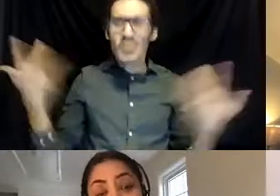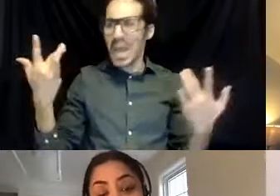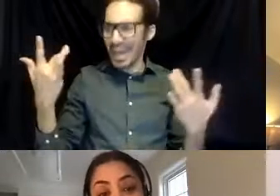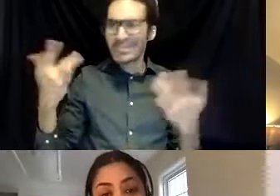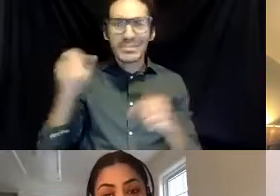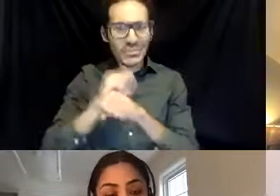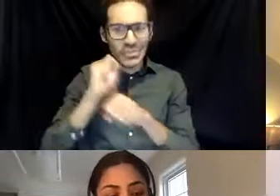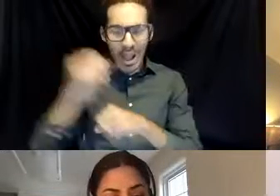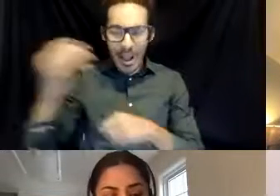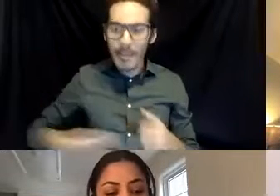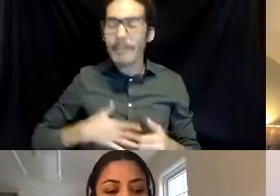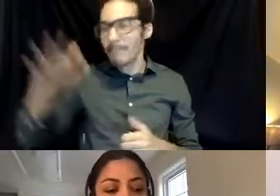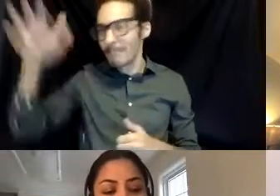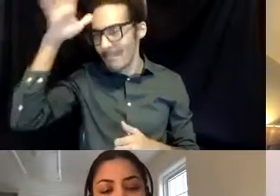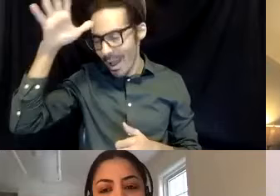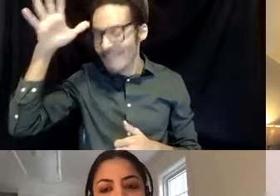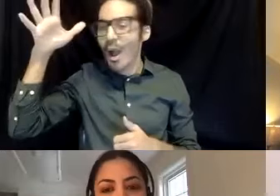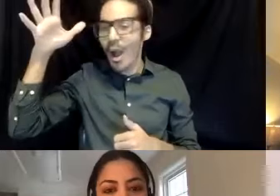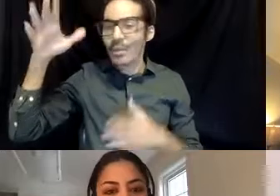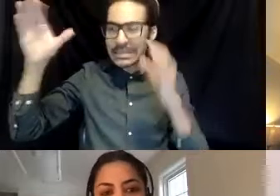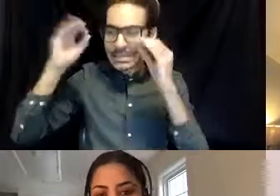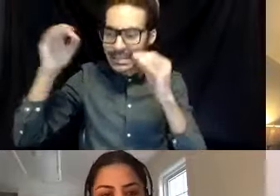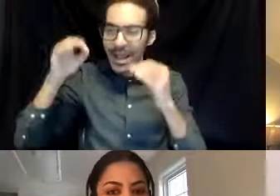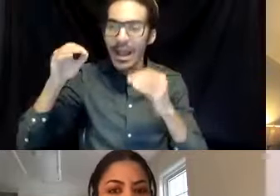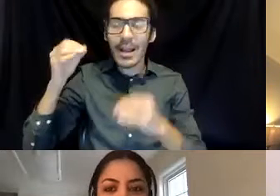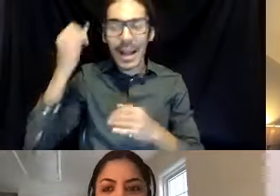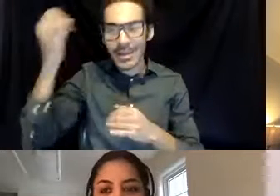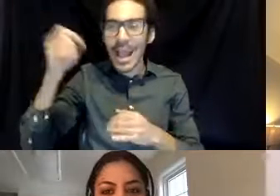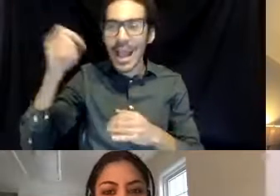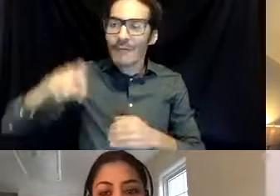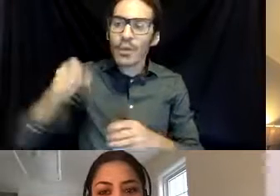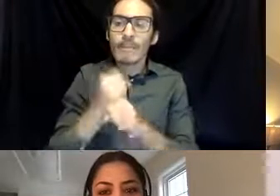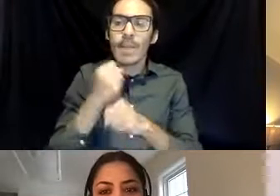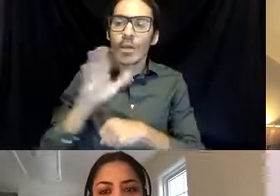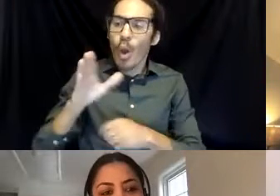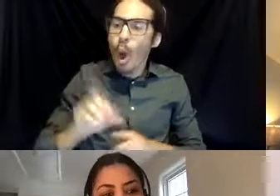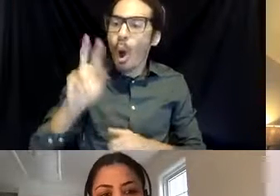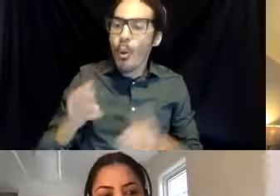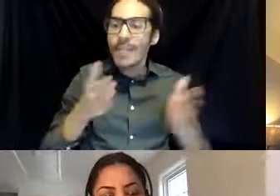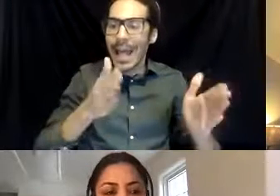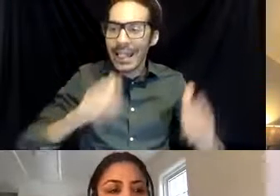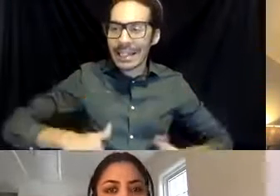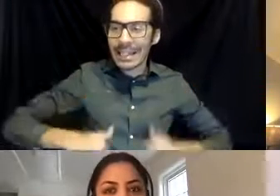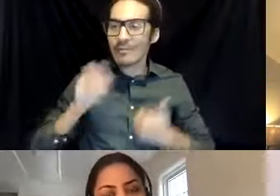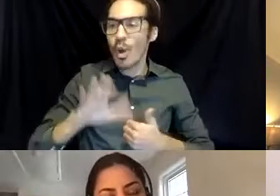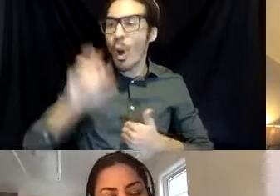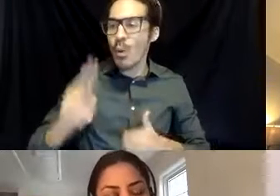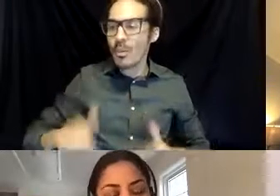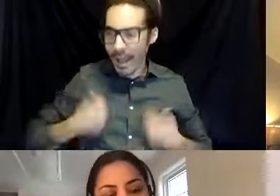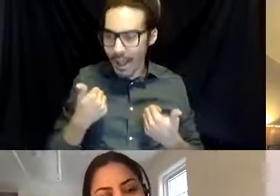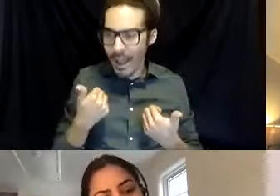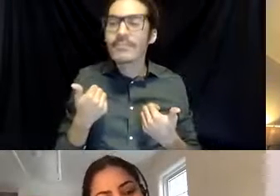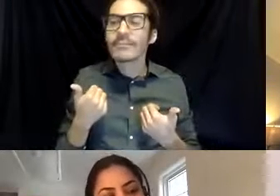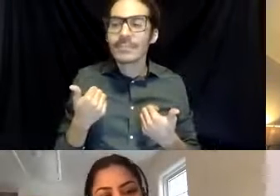My father always sort of instilled this idea in me that you have to create your own path and you have to live your own life, and that thought really. And I lost him